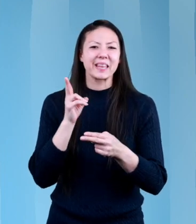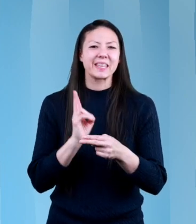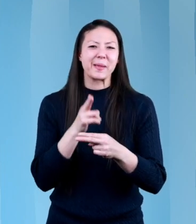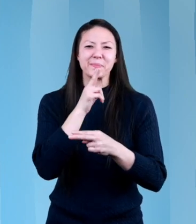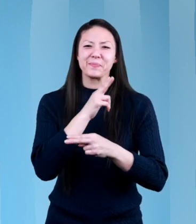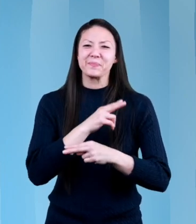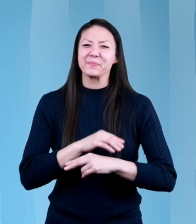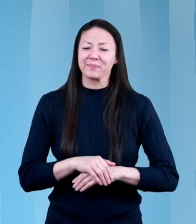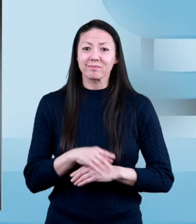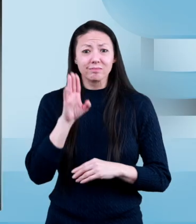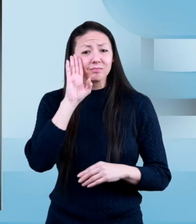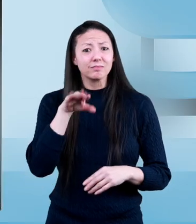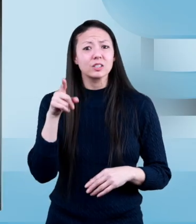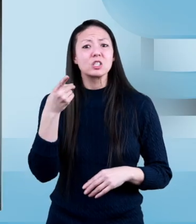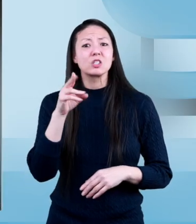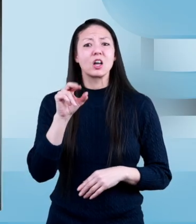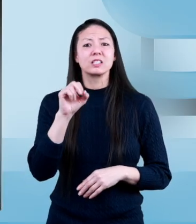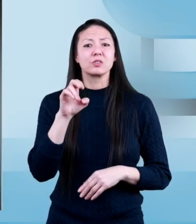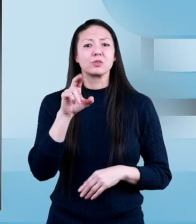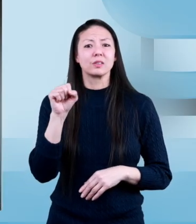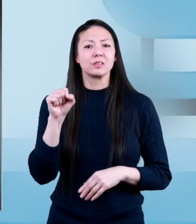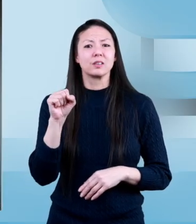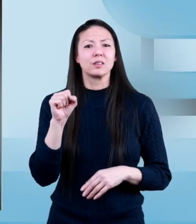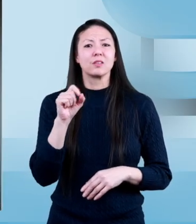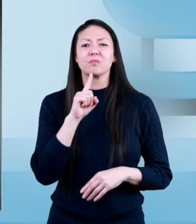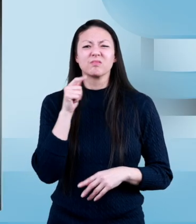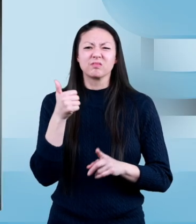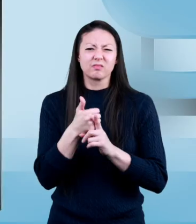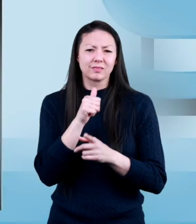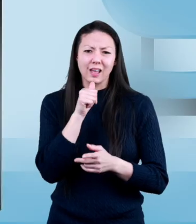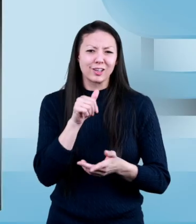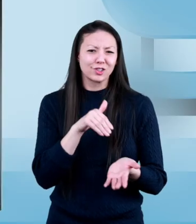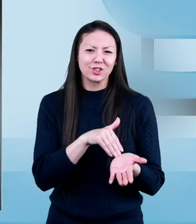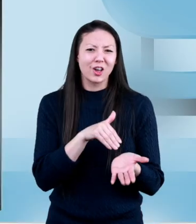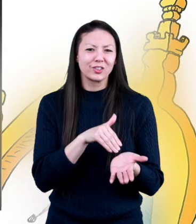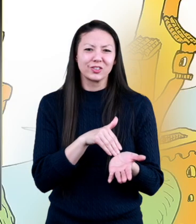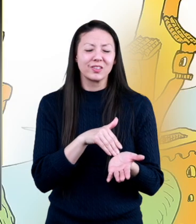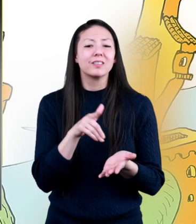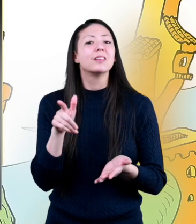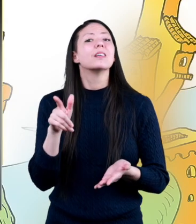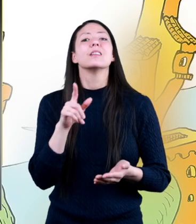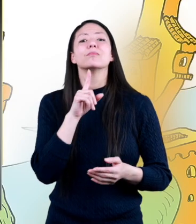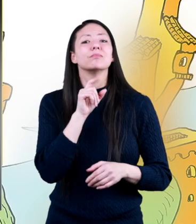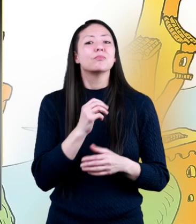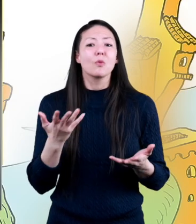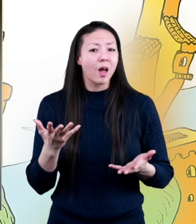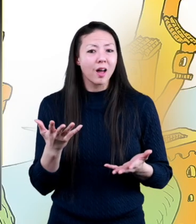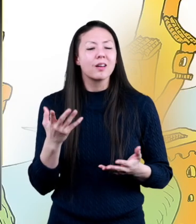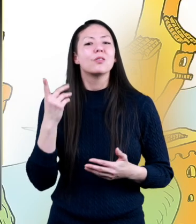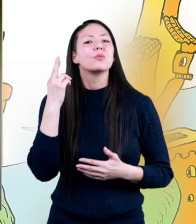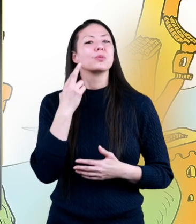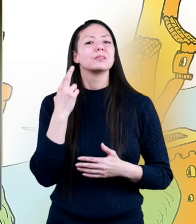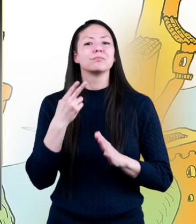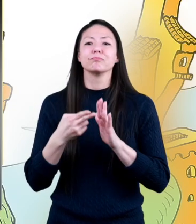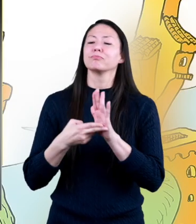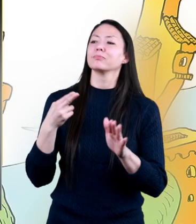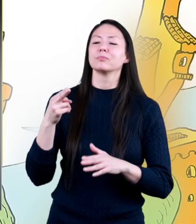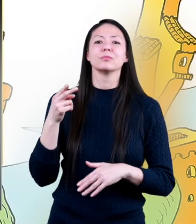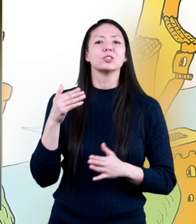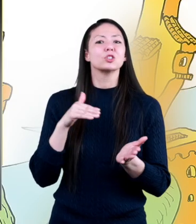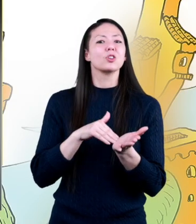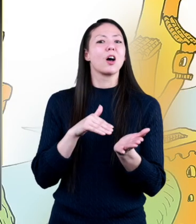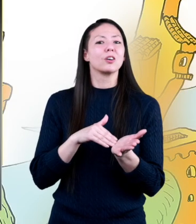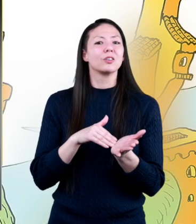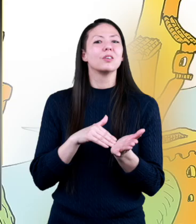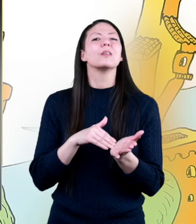name. Did you know that Dr. Seuss wasn't really a doctor? In fact, the only reason he went